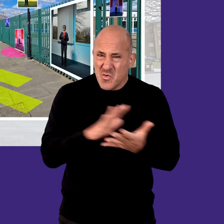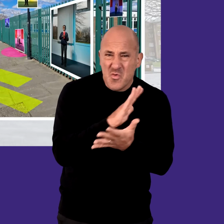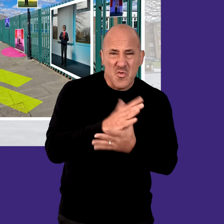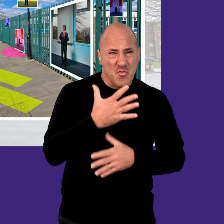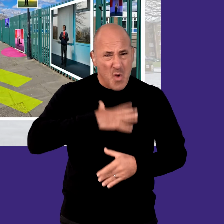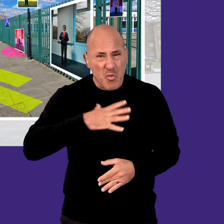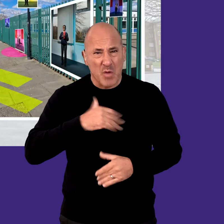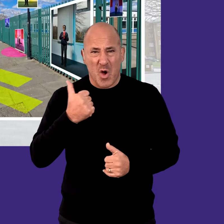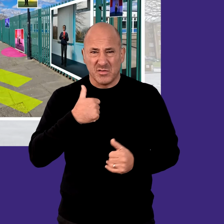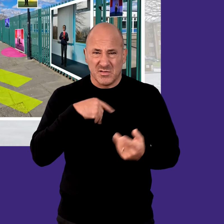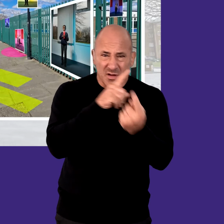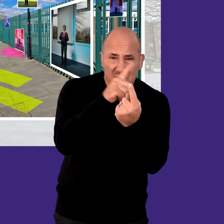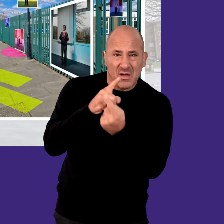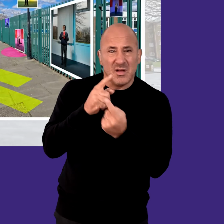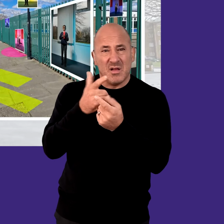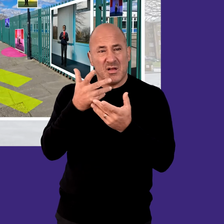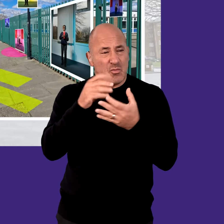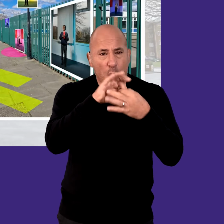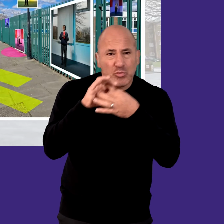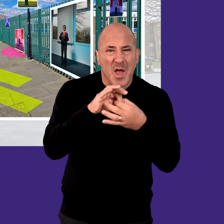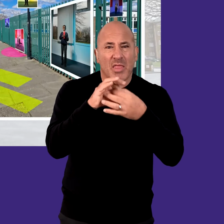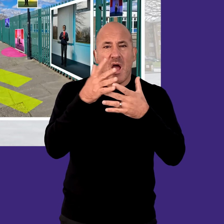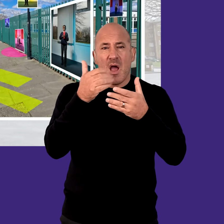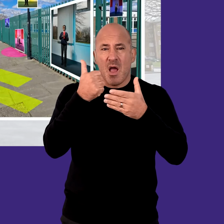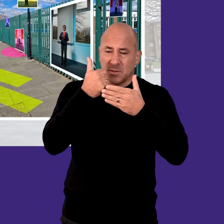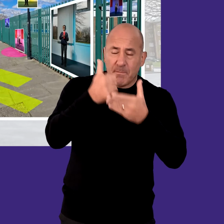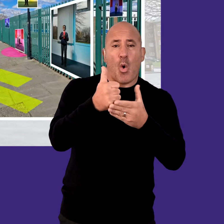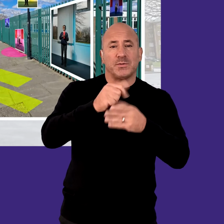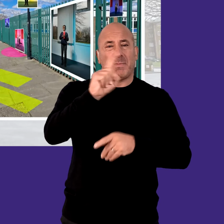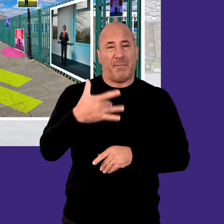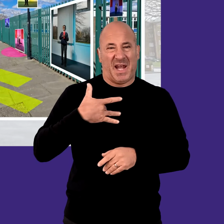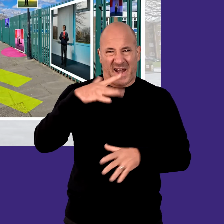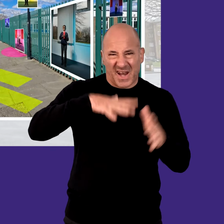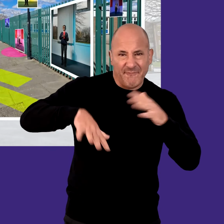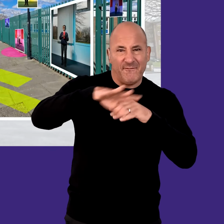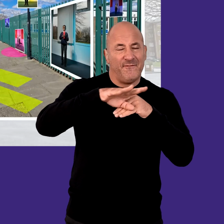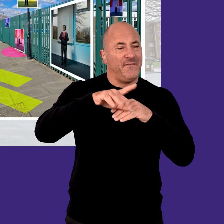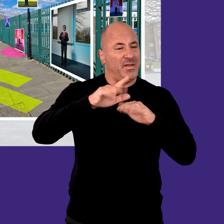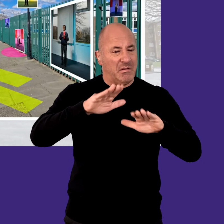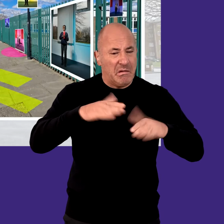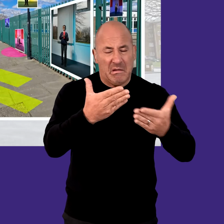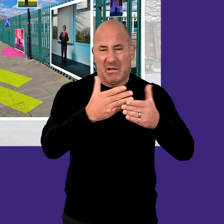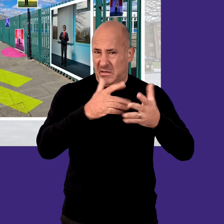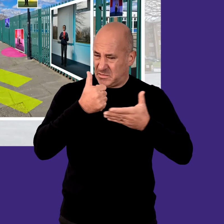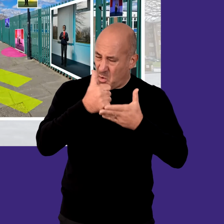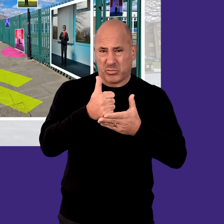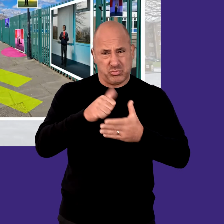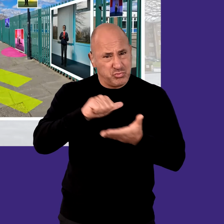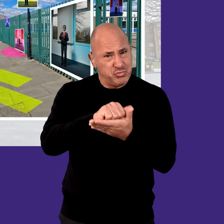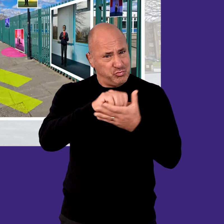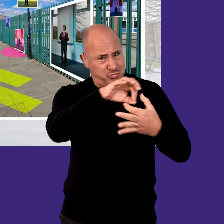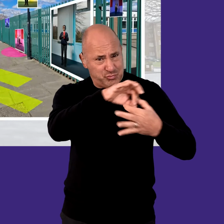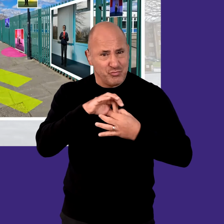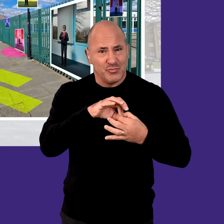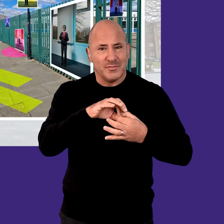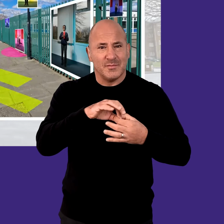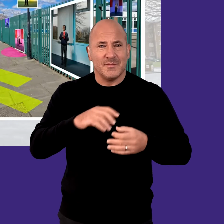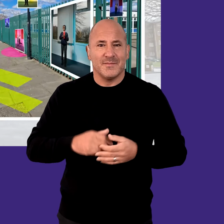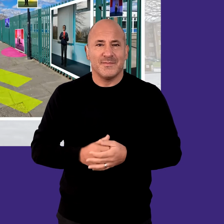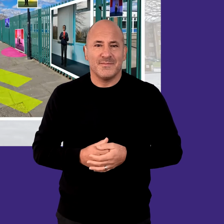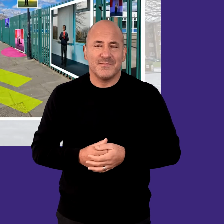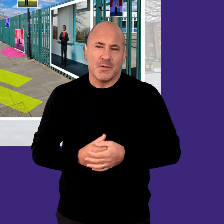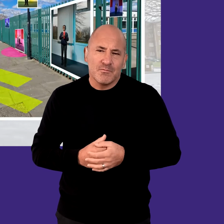willingness there to speak to one another, to work together and collectively support the residents and the people that they serve.